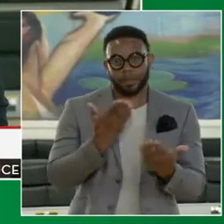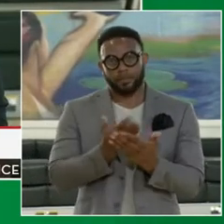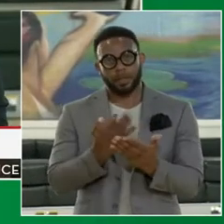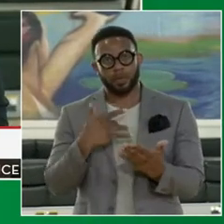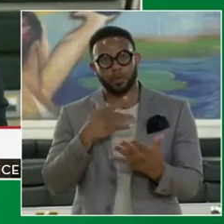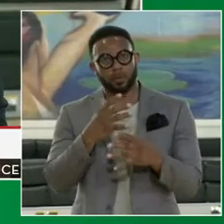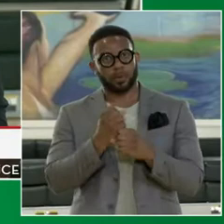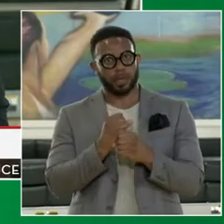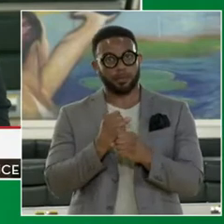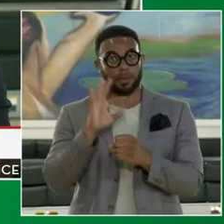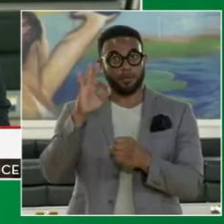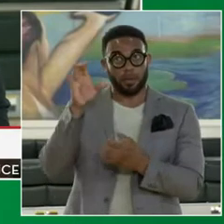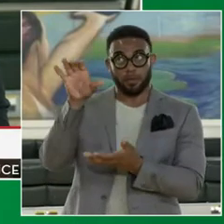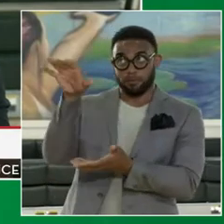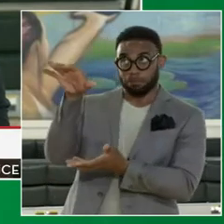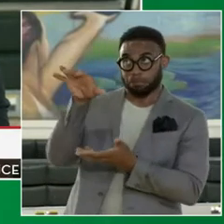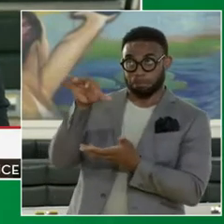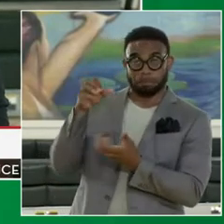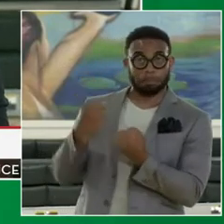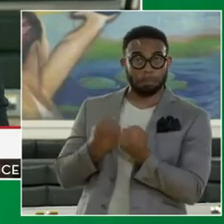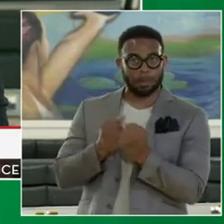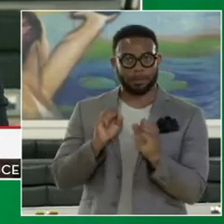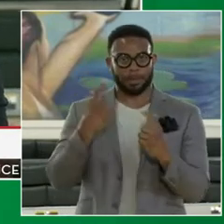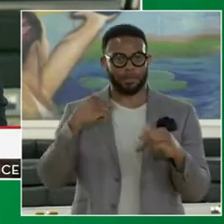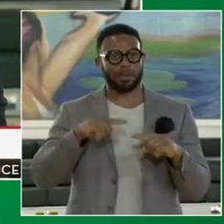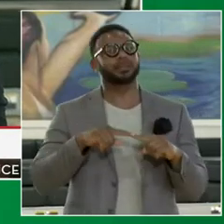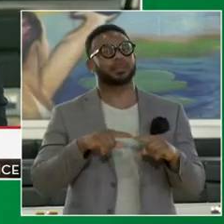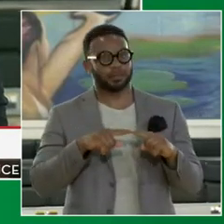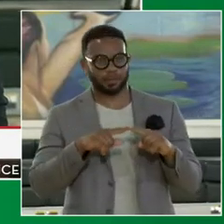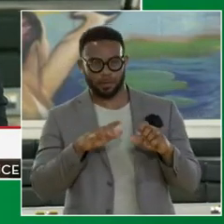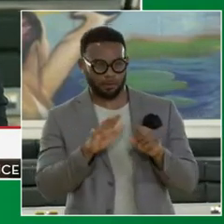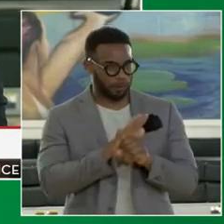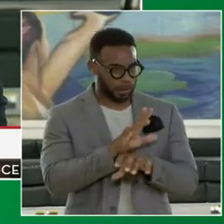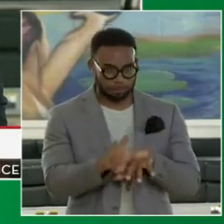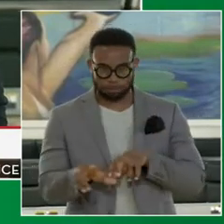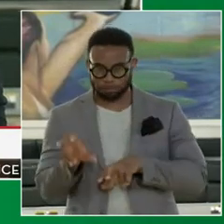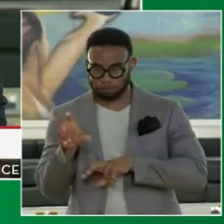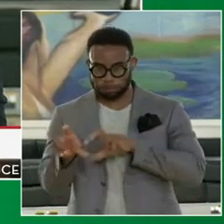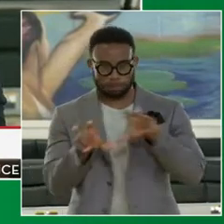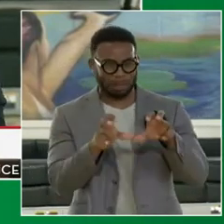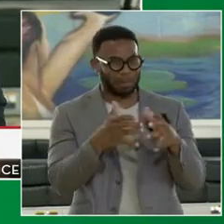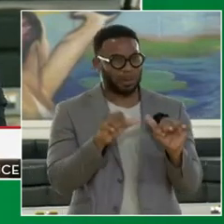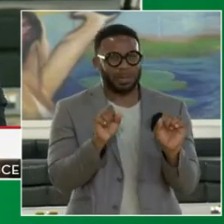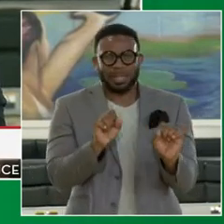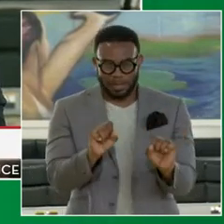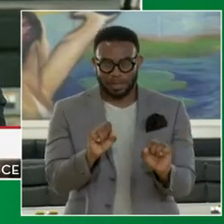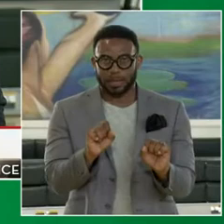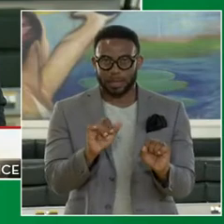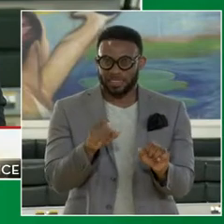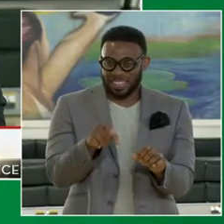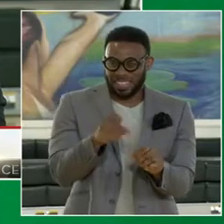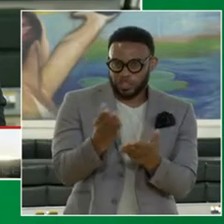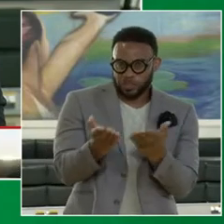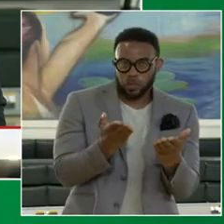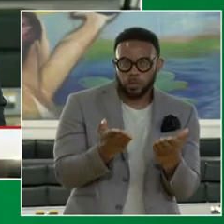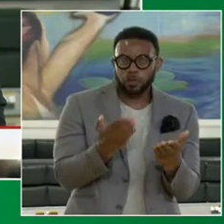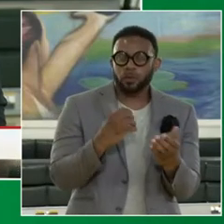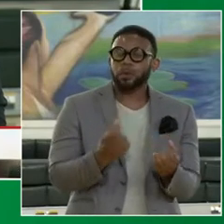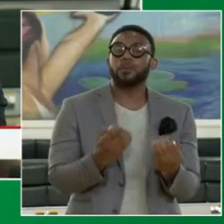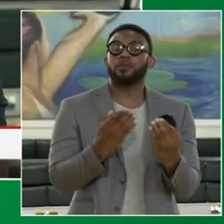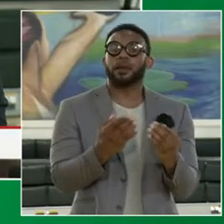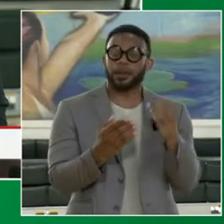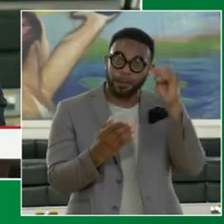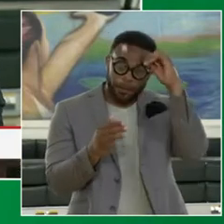that we've received our federal funding and the ability for us to fully fund as much as we can of the needed services that we